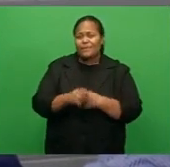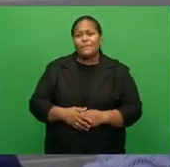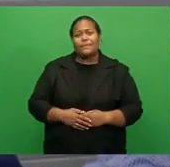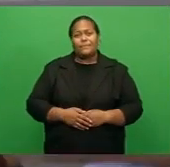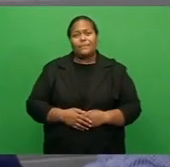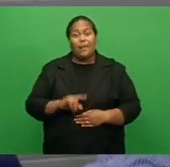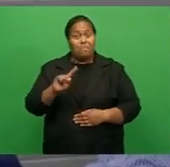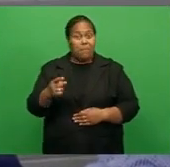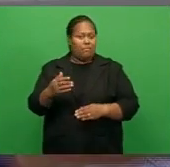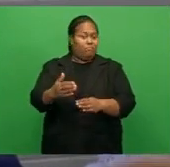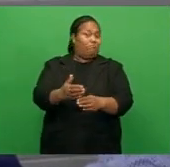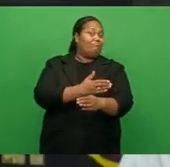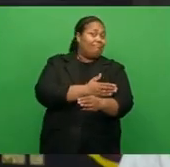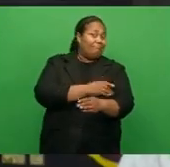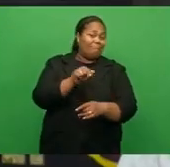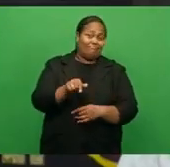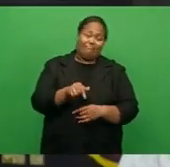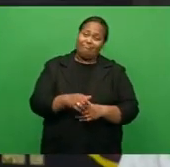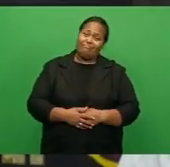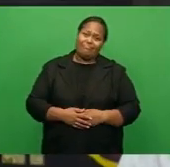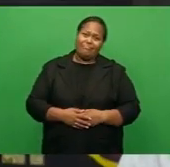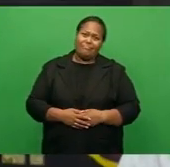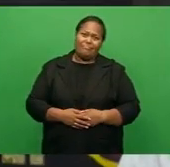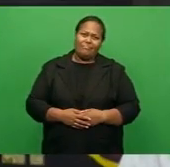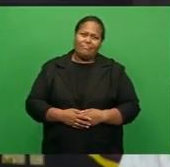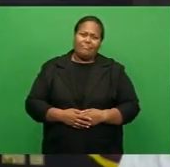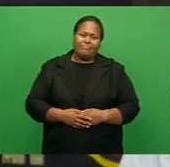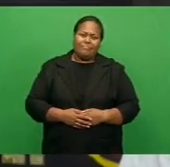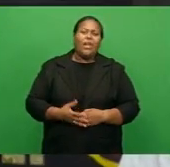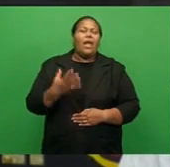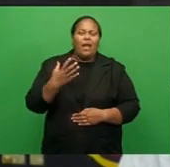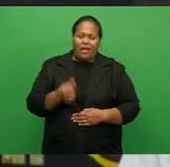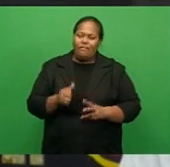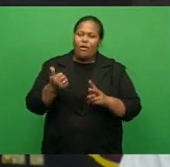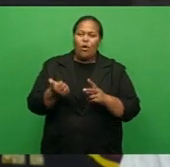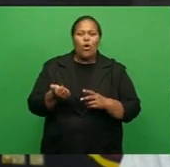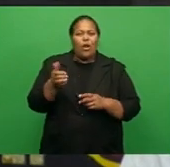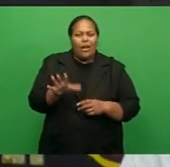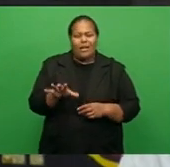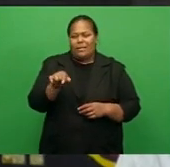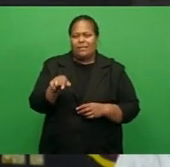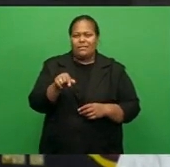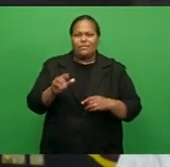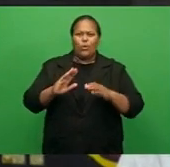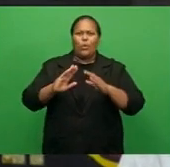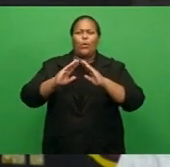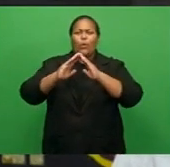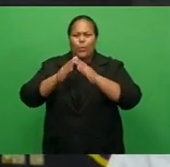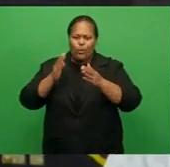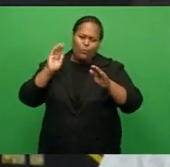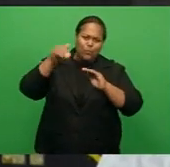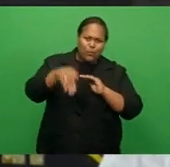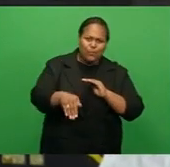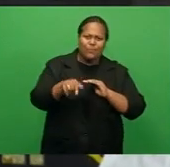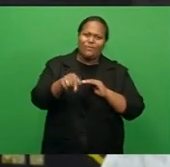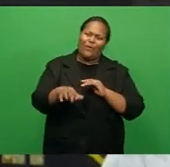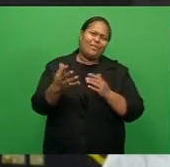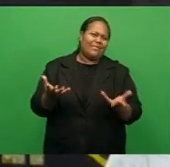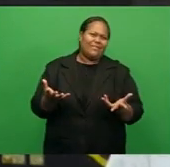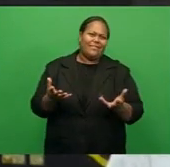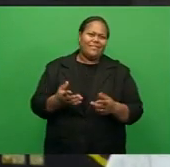The more work there is, the better the industry is, the better everybody is. I think we've been overshadowed a bit